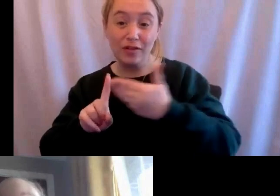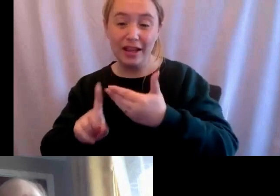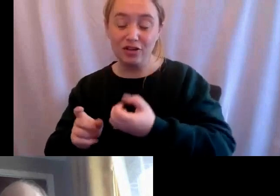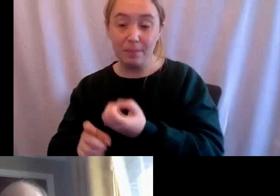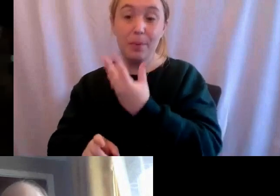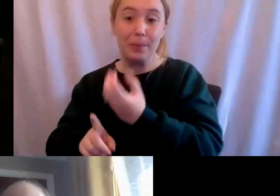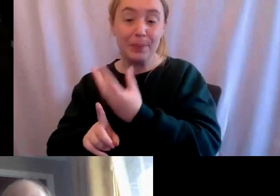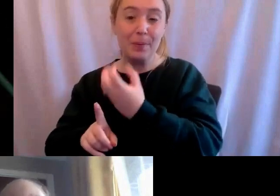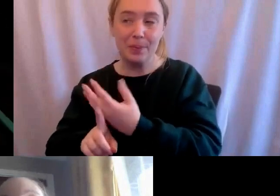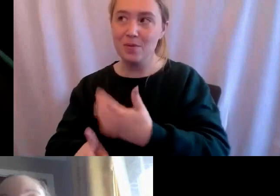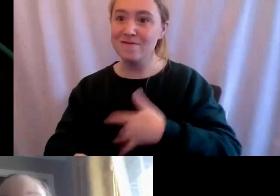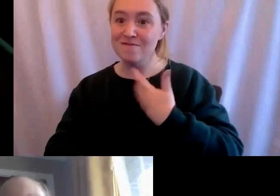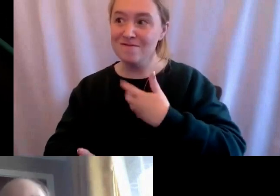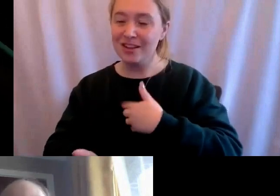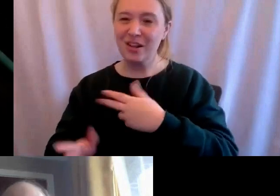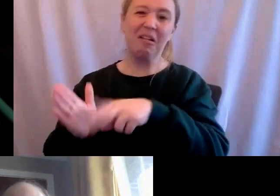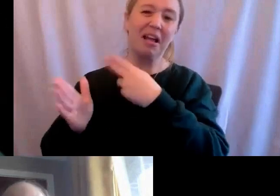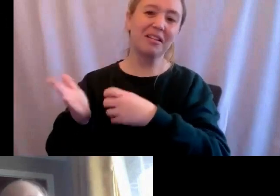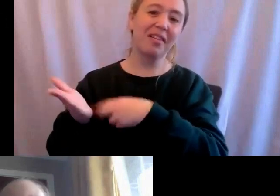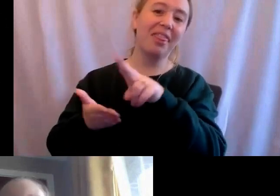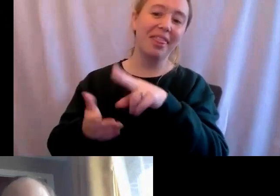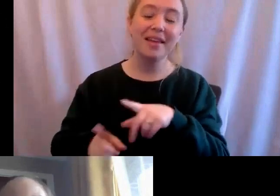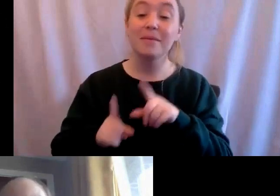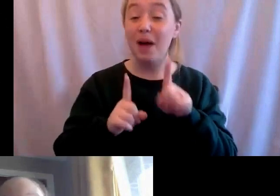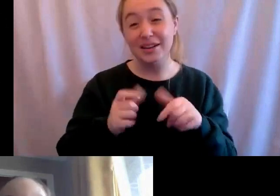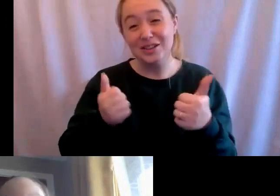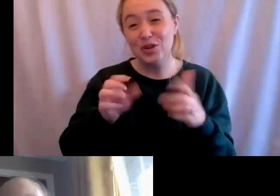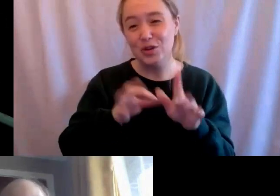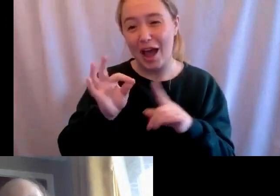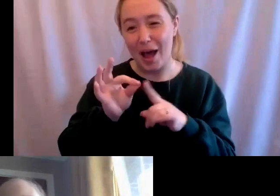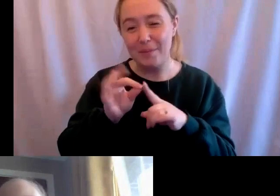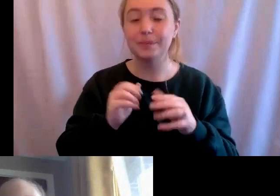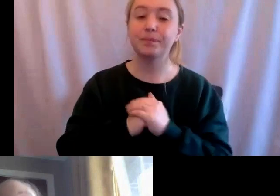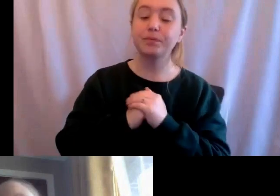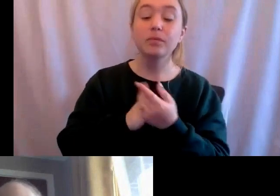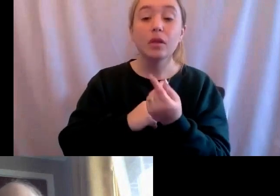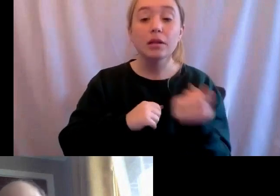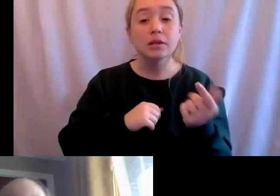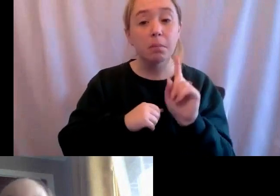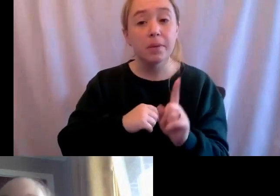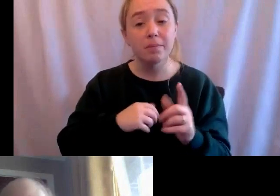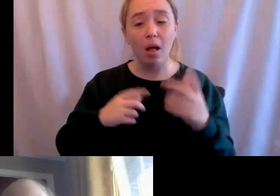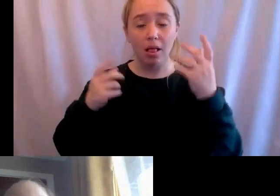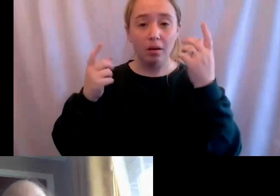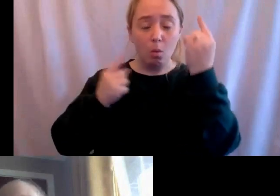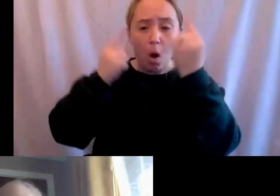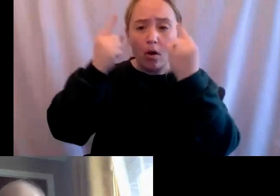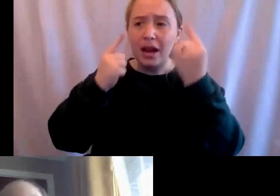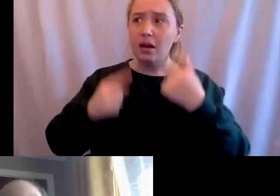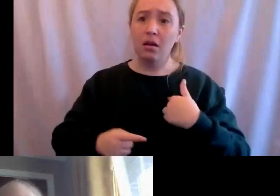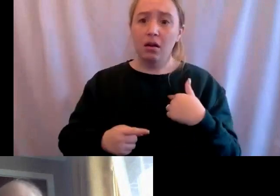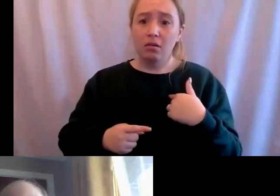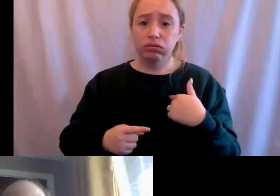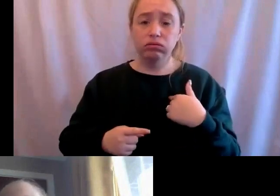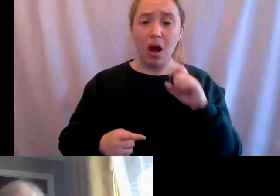Staying active is really important. And lots of people worry that if they've got incontinence that they can't be active. Well, I'm here to reassure you that